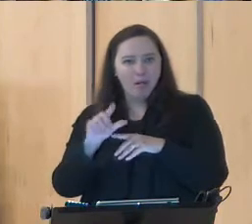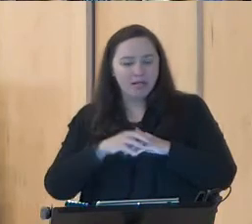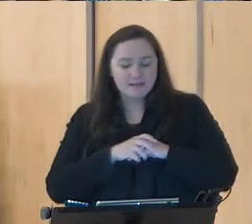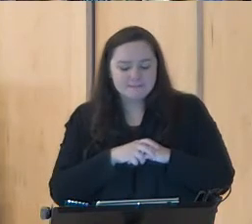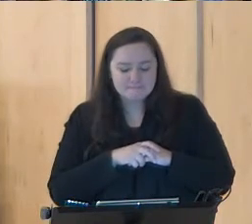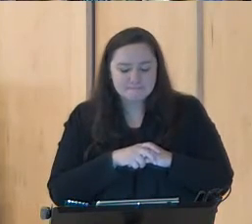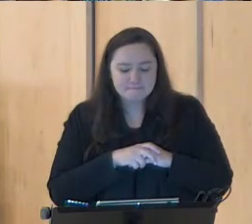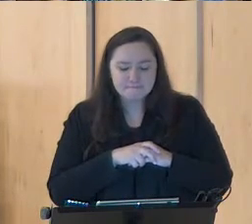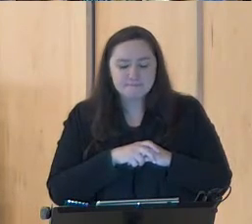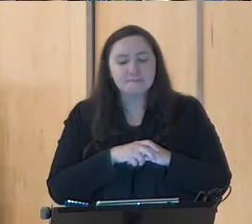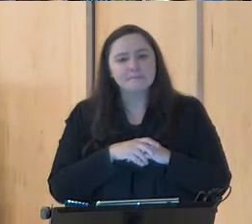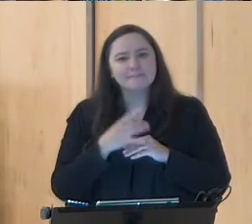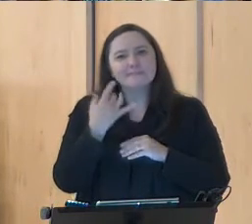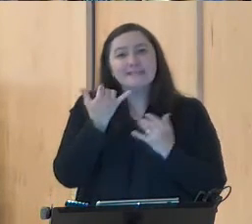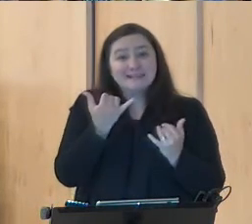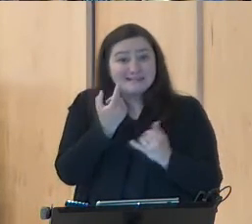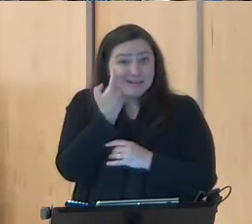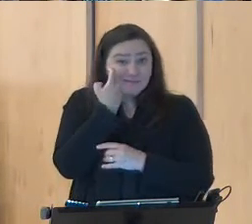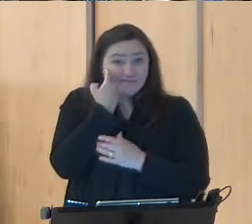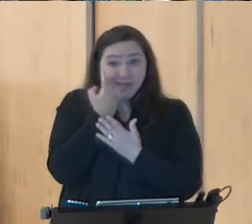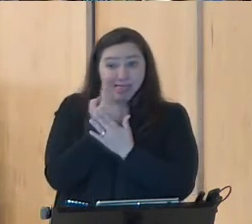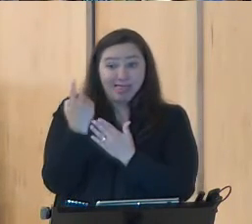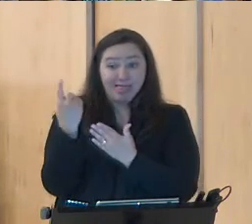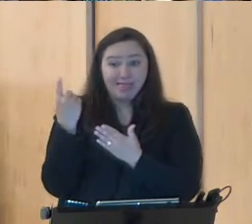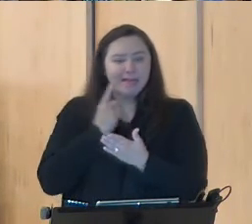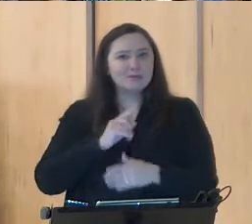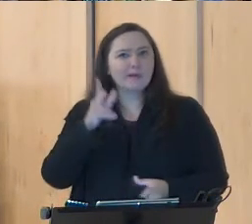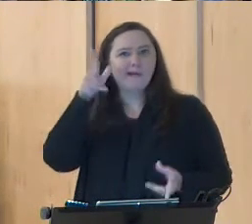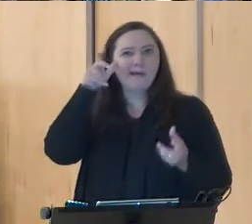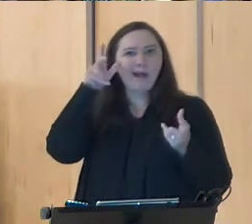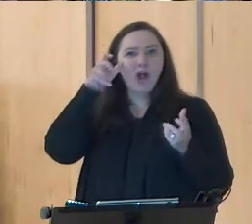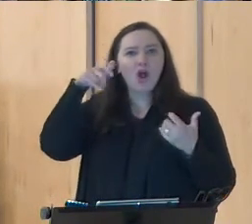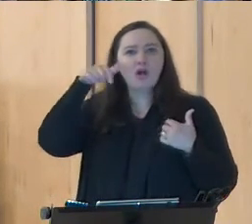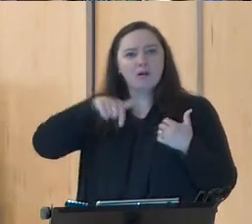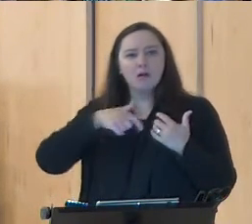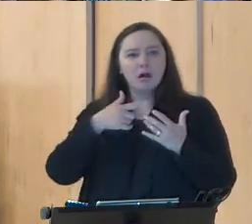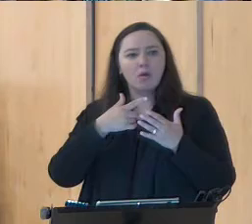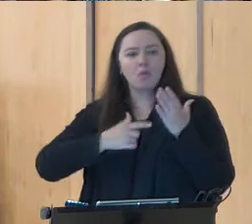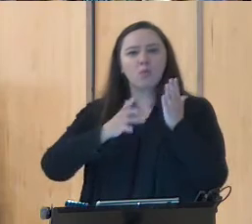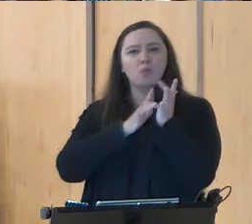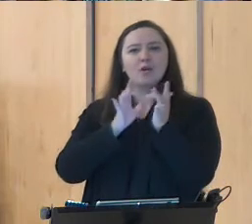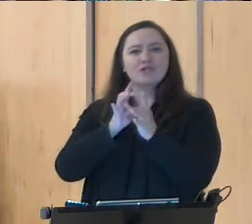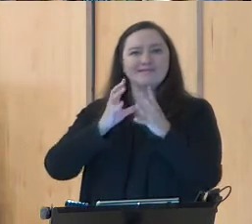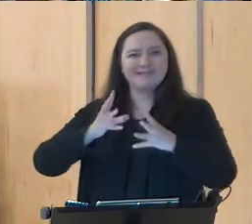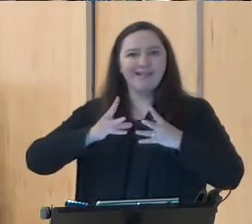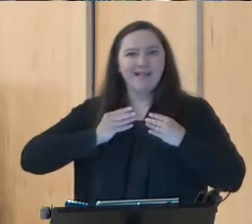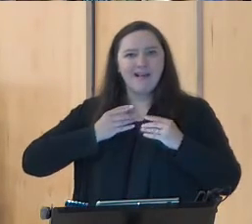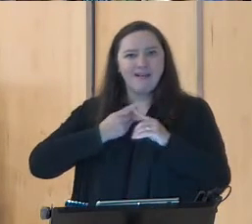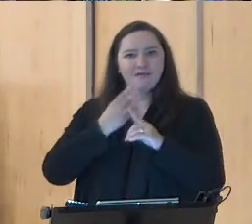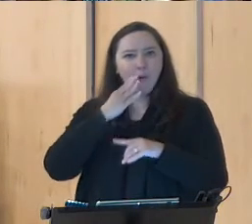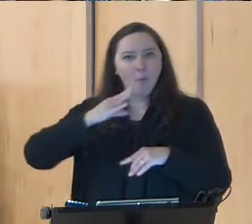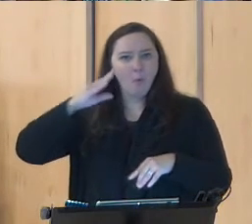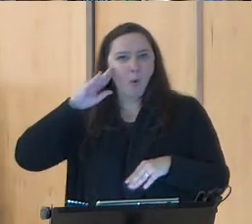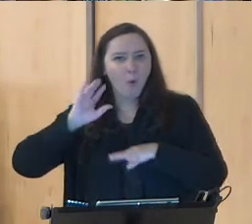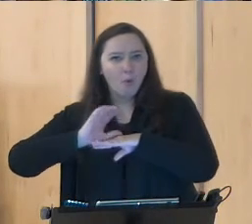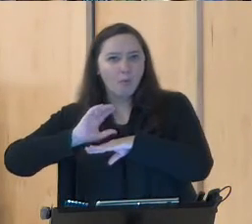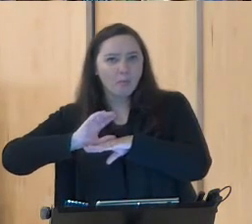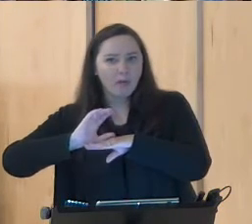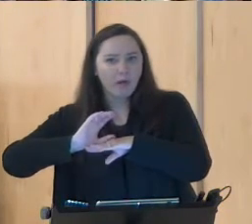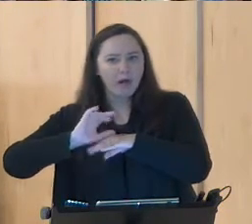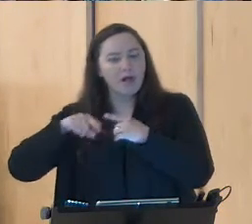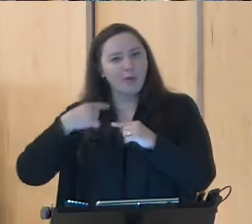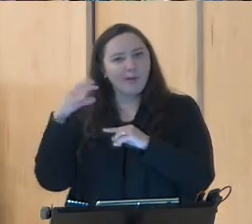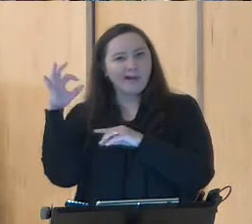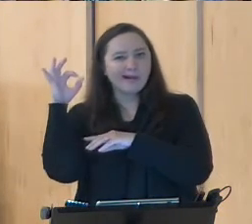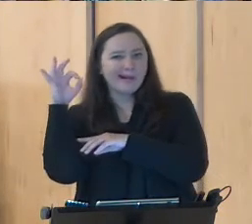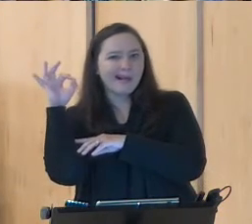Now, last week we heard about the kind of reception that Jesus received in his home congregation when he preached a